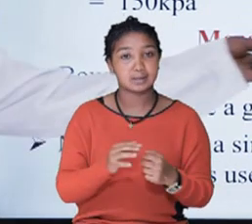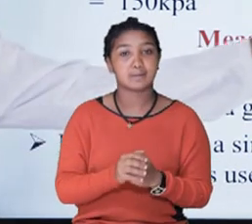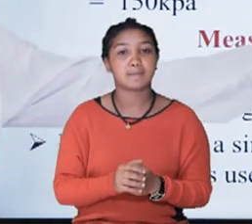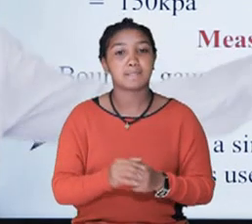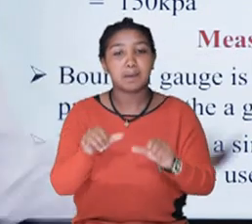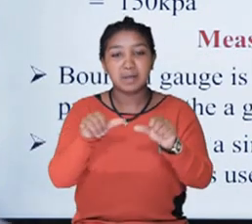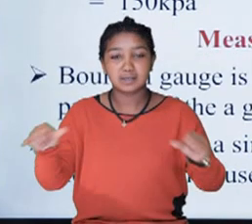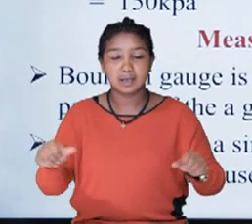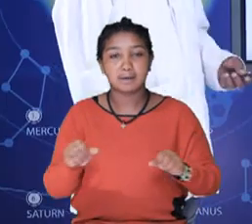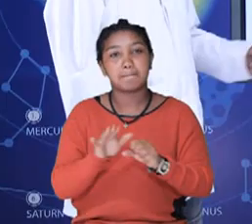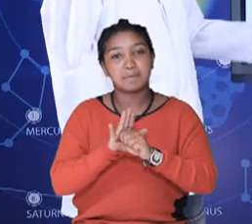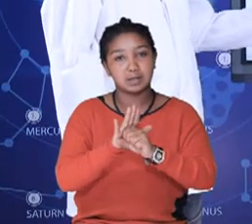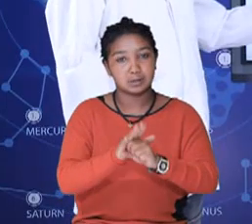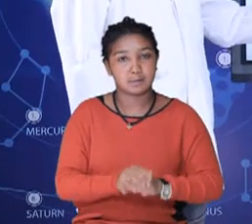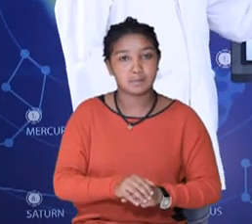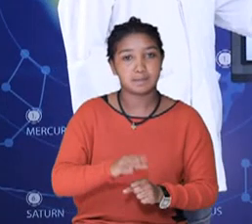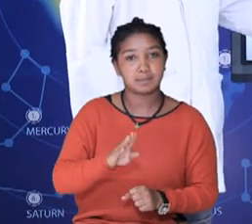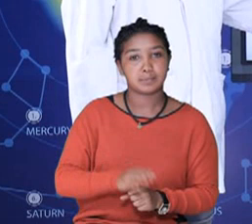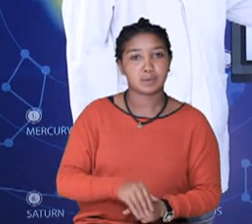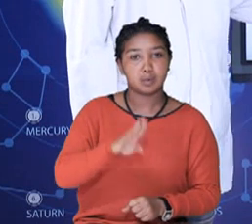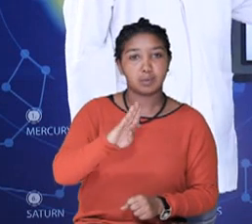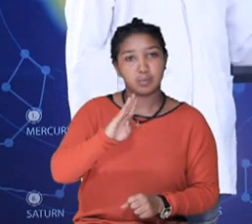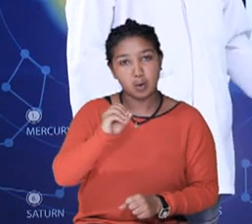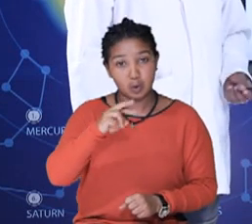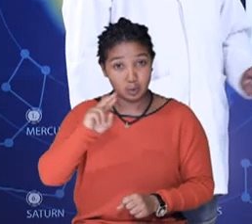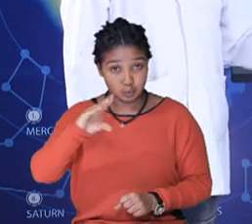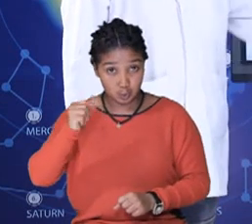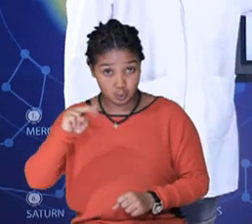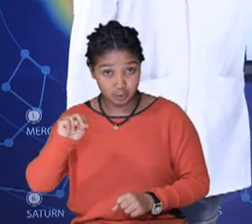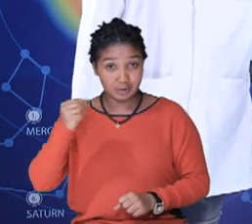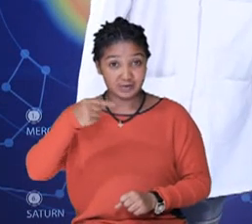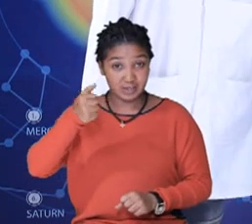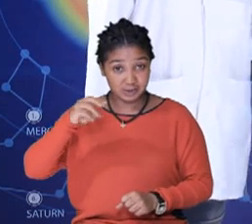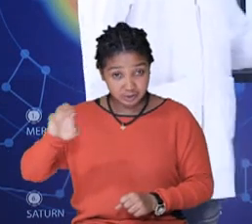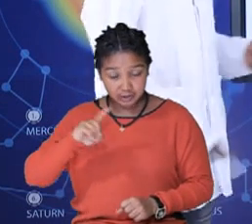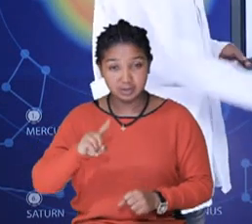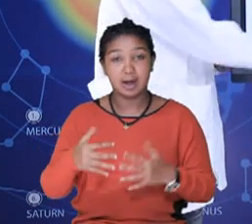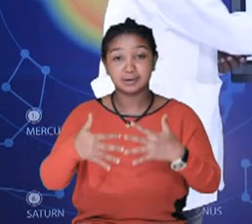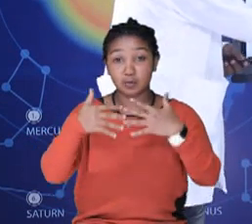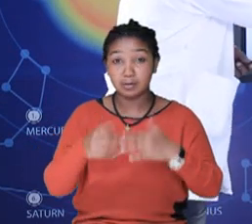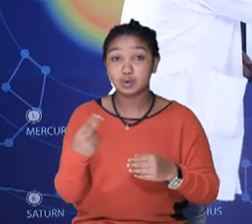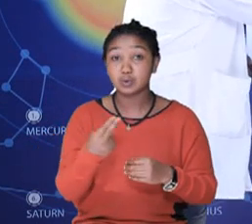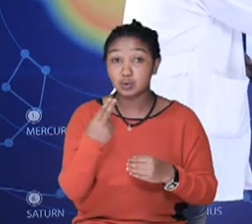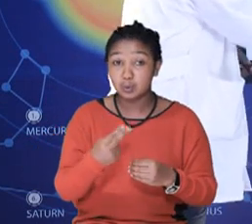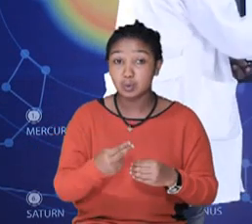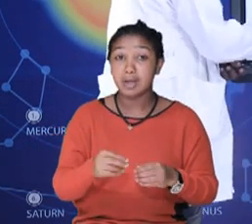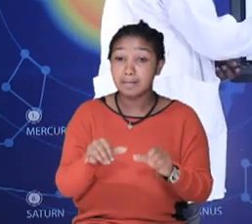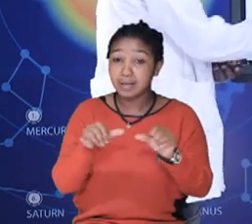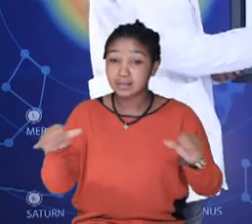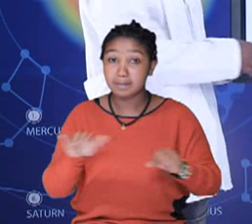let's see measuring pressure. Brundtland gauge is an instrument that is used for measuring pressure of